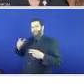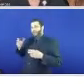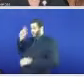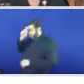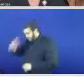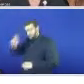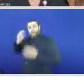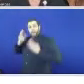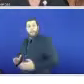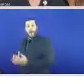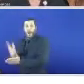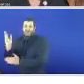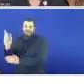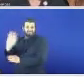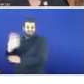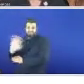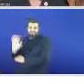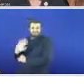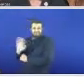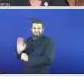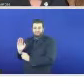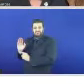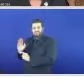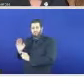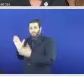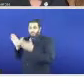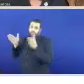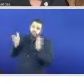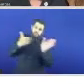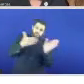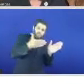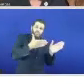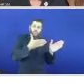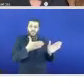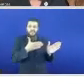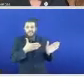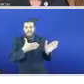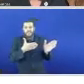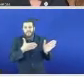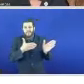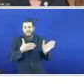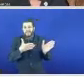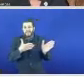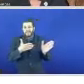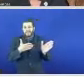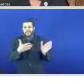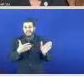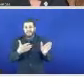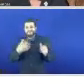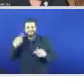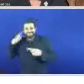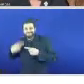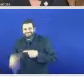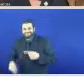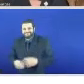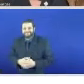support for massive investments in leave, and starting to frame this conversation around investments in the care